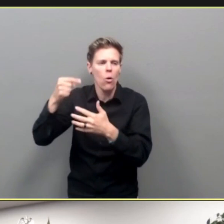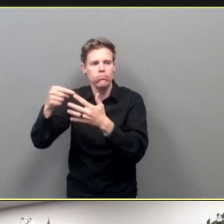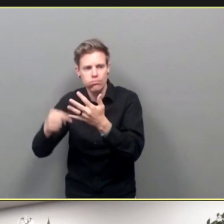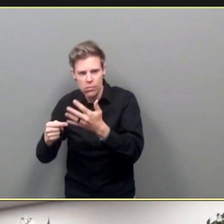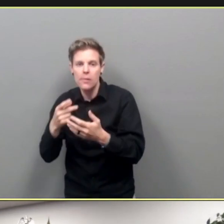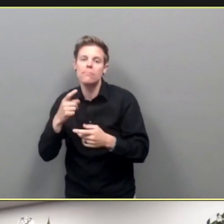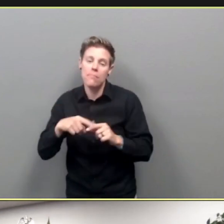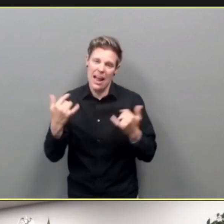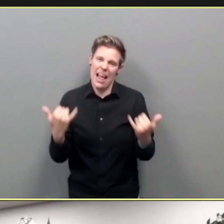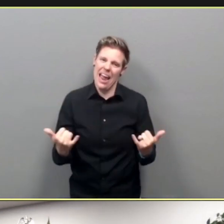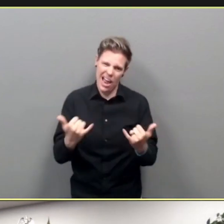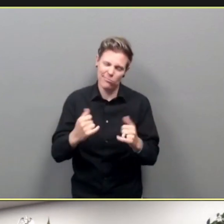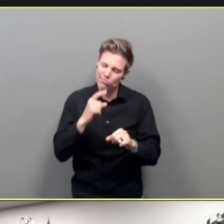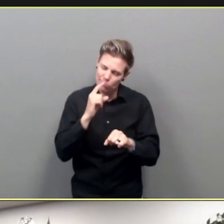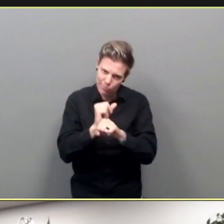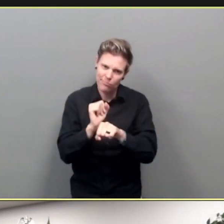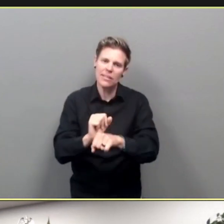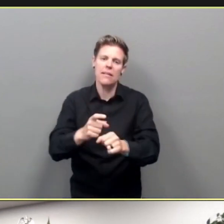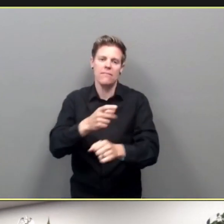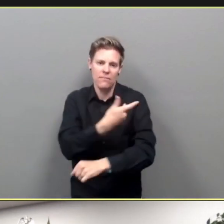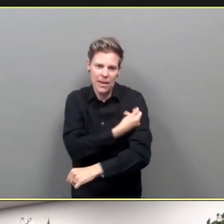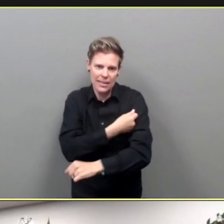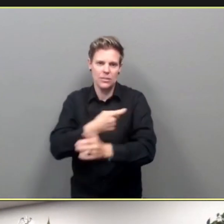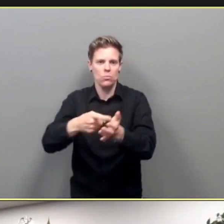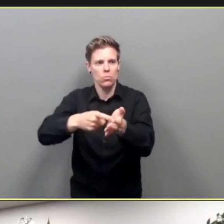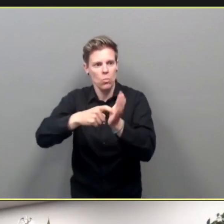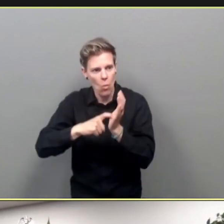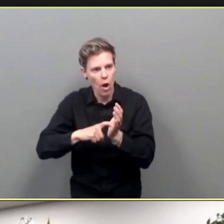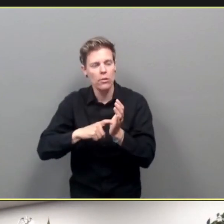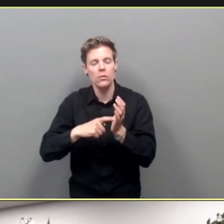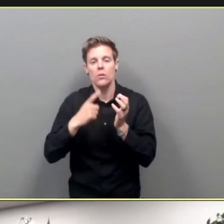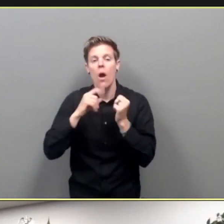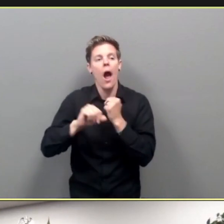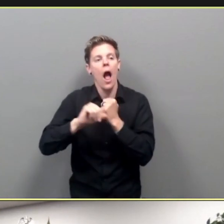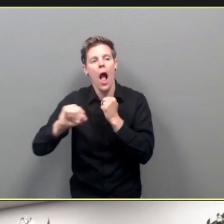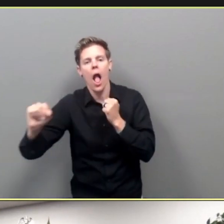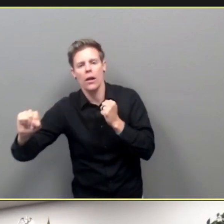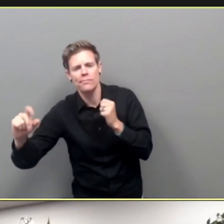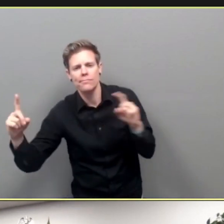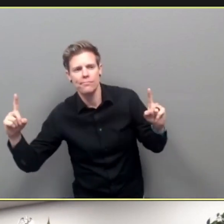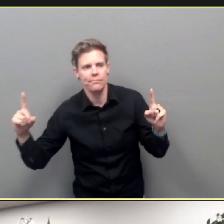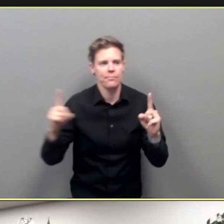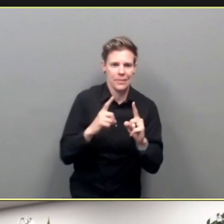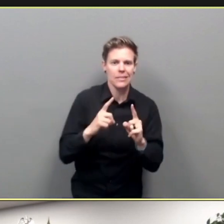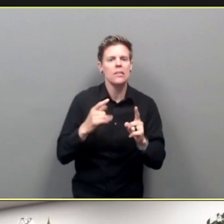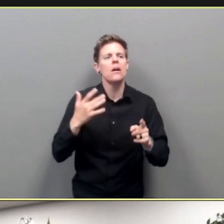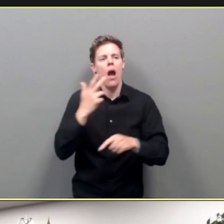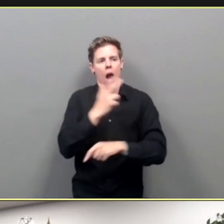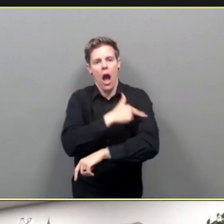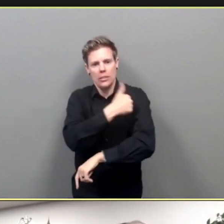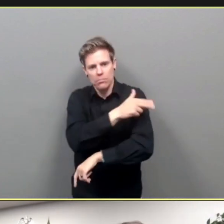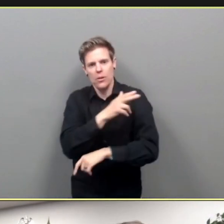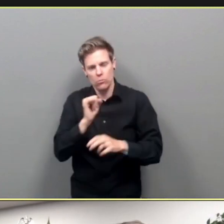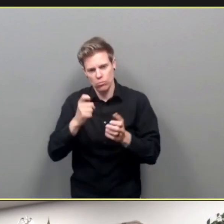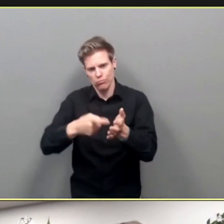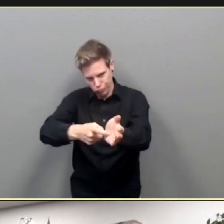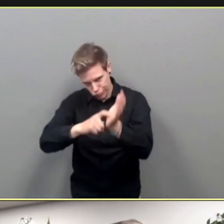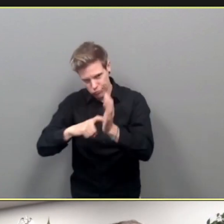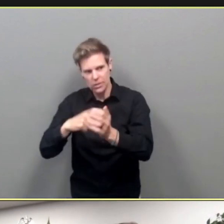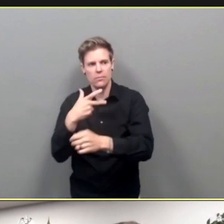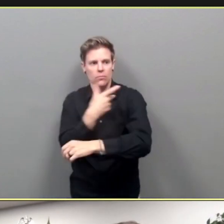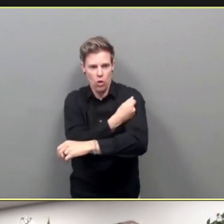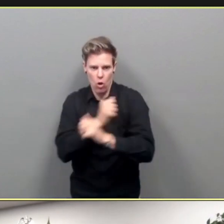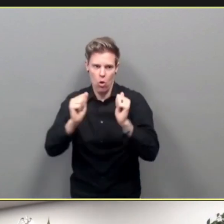alternative. So long answer, but I think we're dealing with it. I think our hospitals are stepping up. We want to thank all the vaccinated